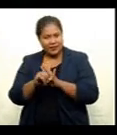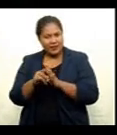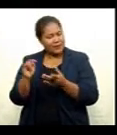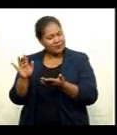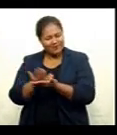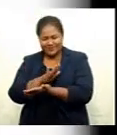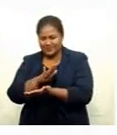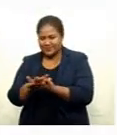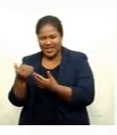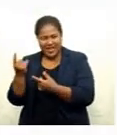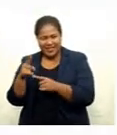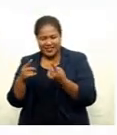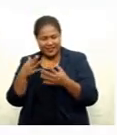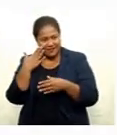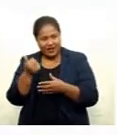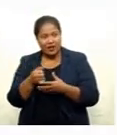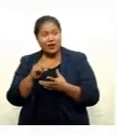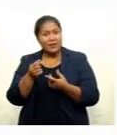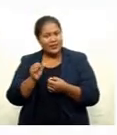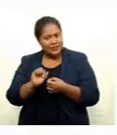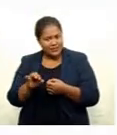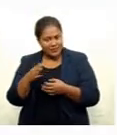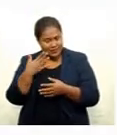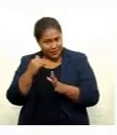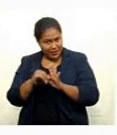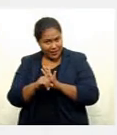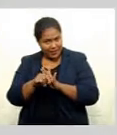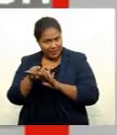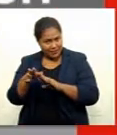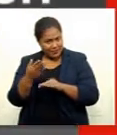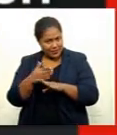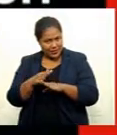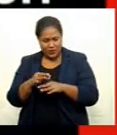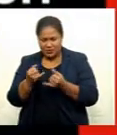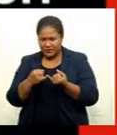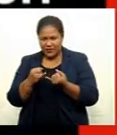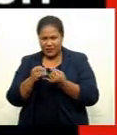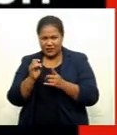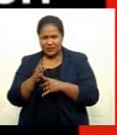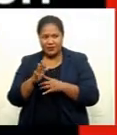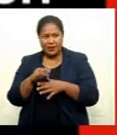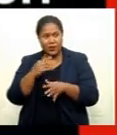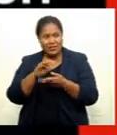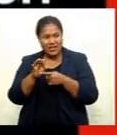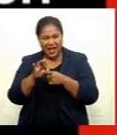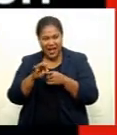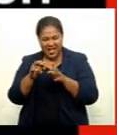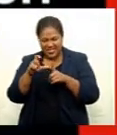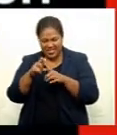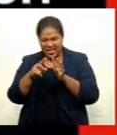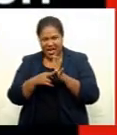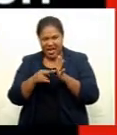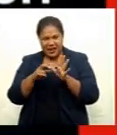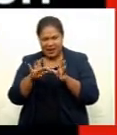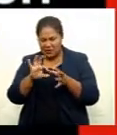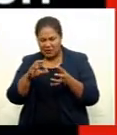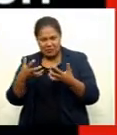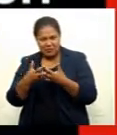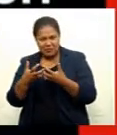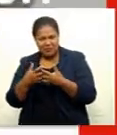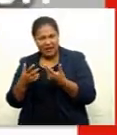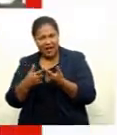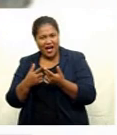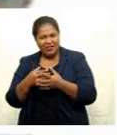nest they found. Still, the discovery of this new hornet corpse is significant, as the coloring and DNA of the insect doesn't match the other previously